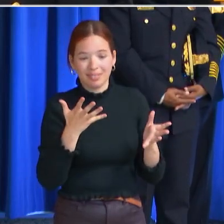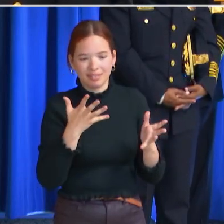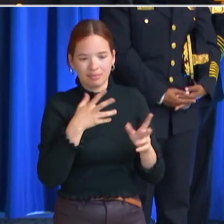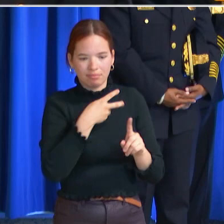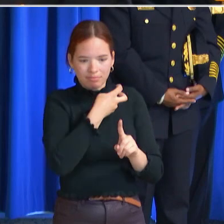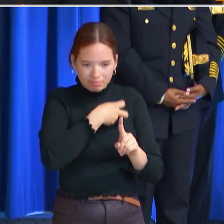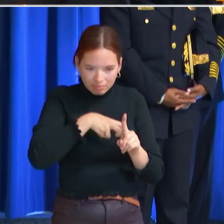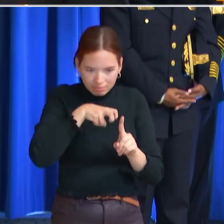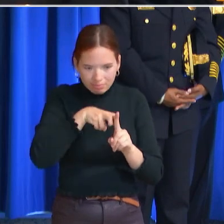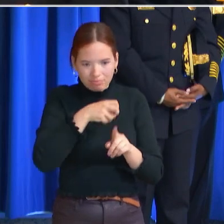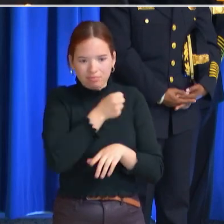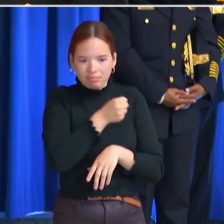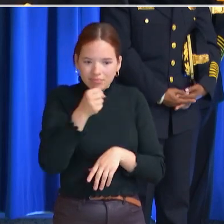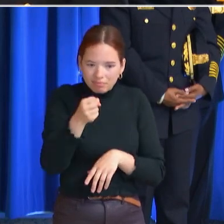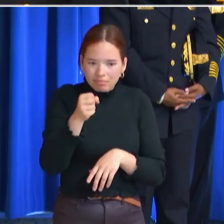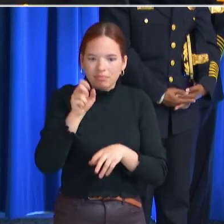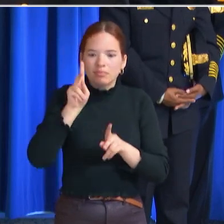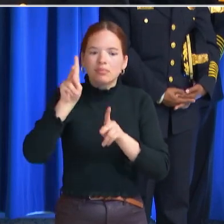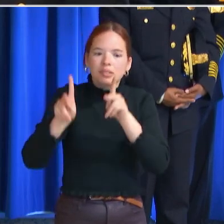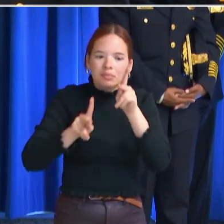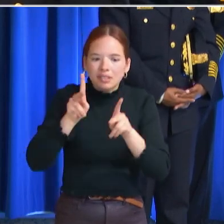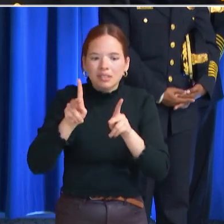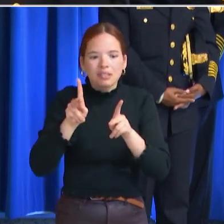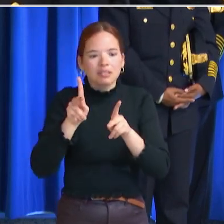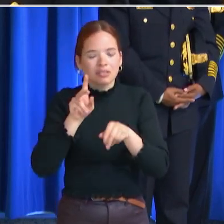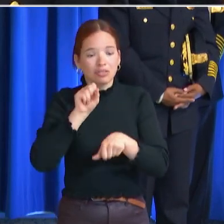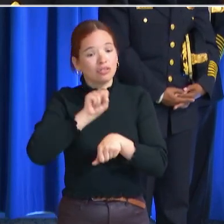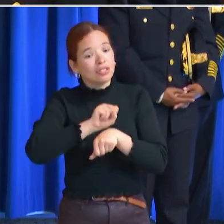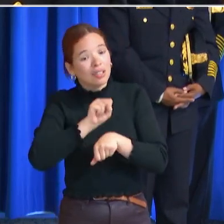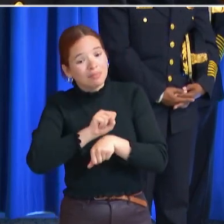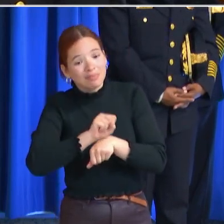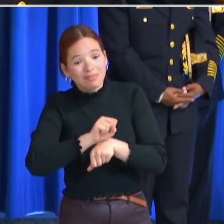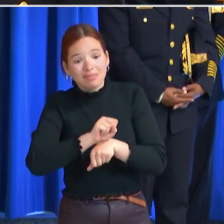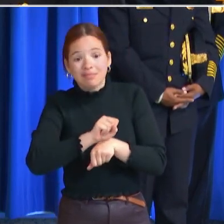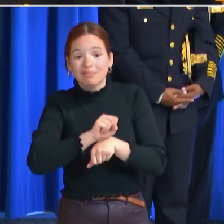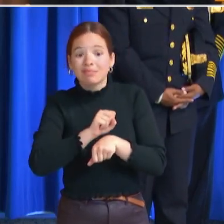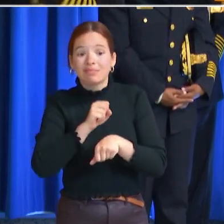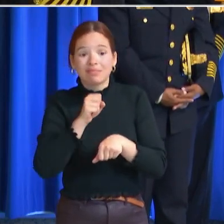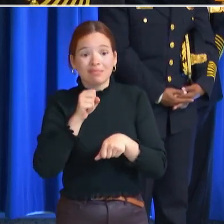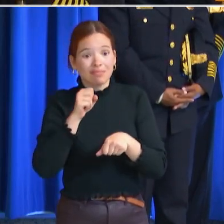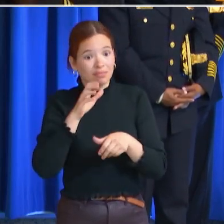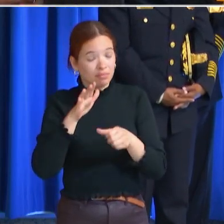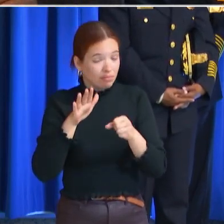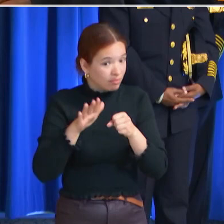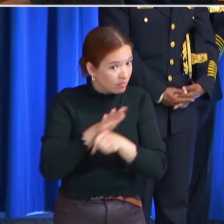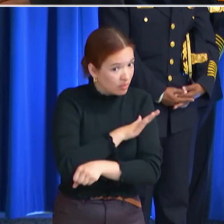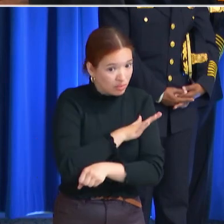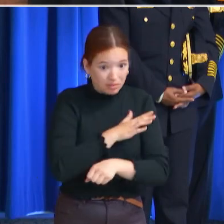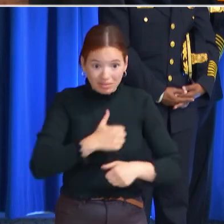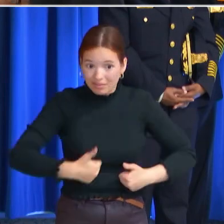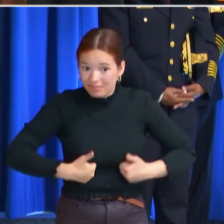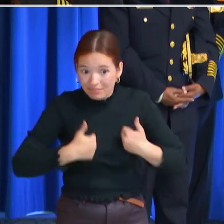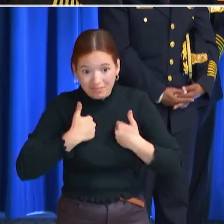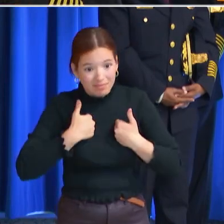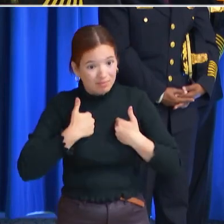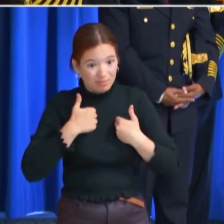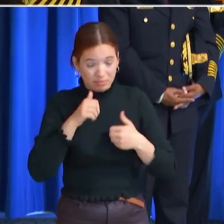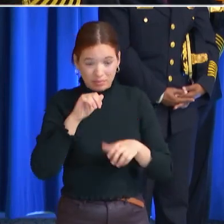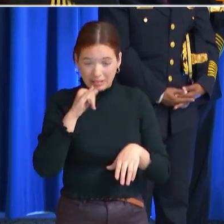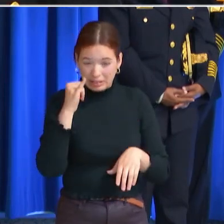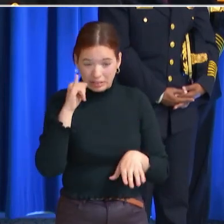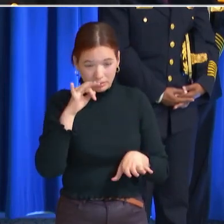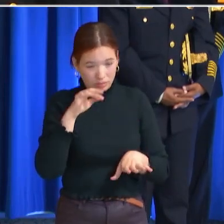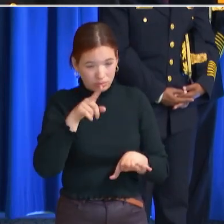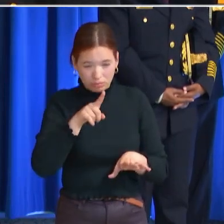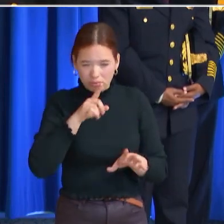some cases, that they've worked their whole lives for. And so when I can make that offer to someone who I know who has earned it and who